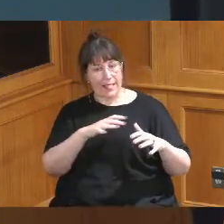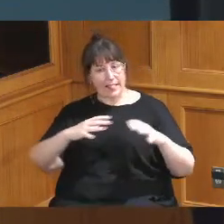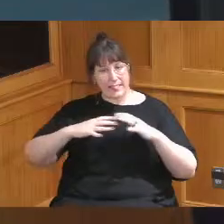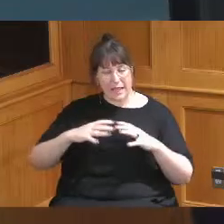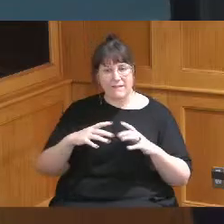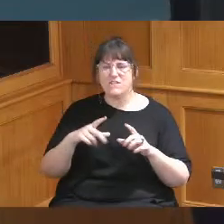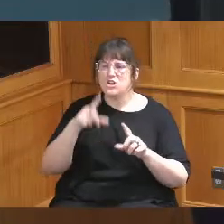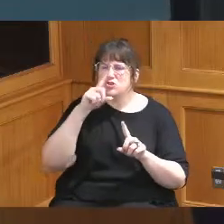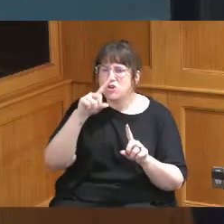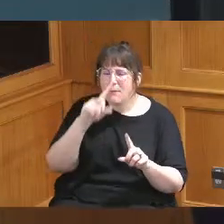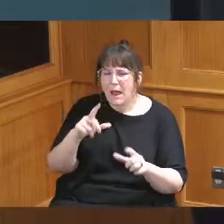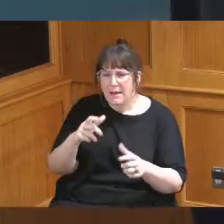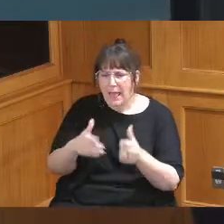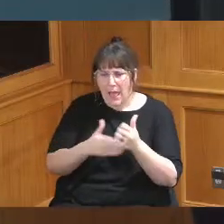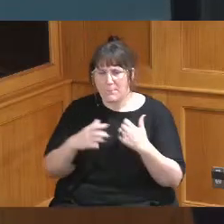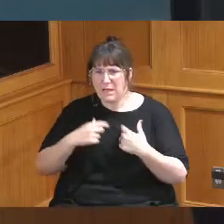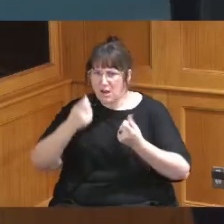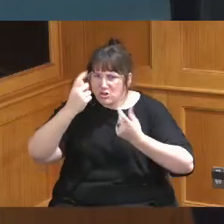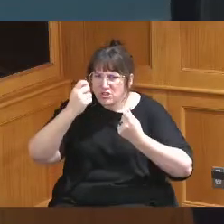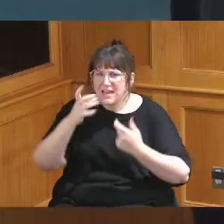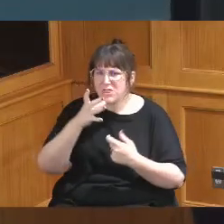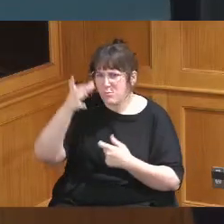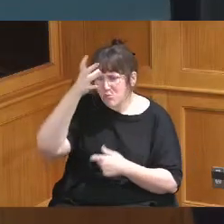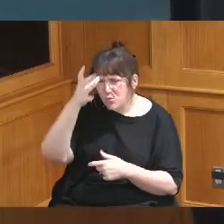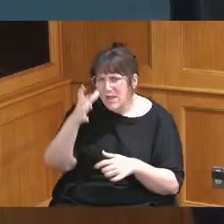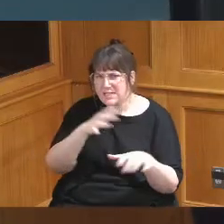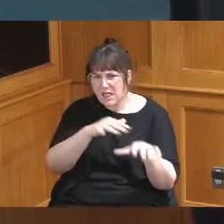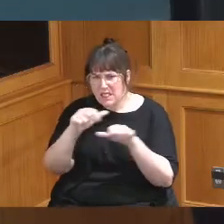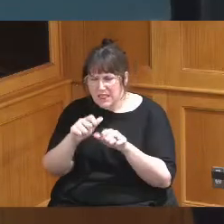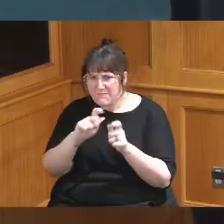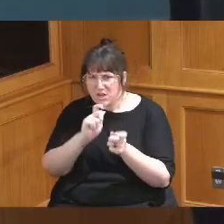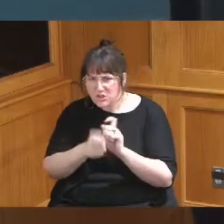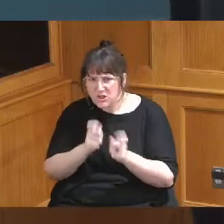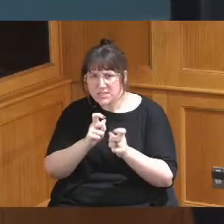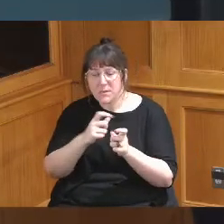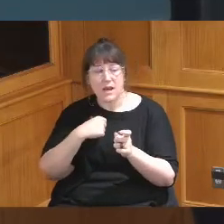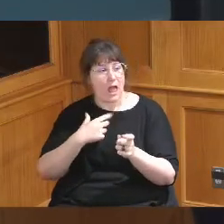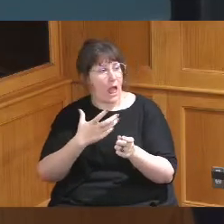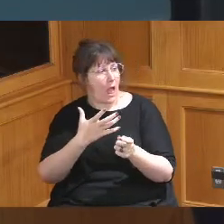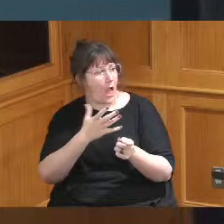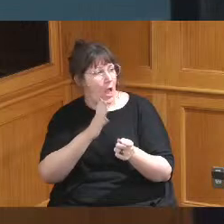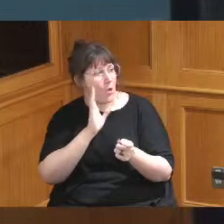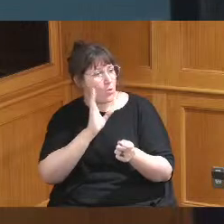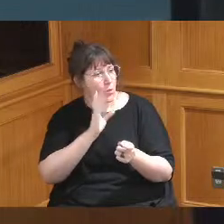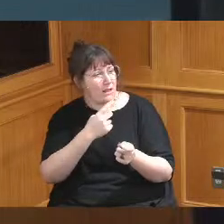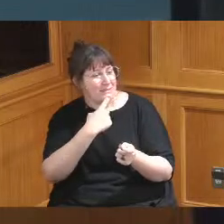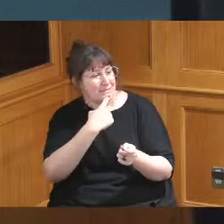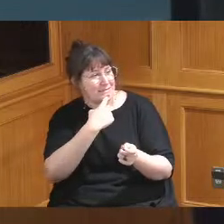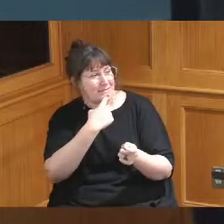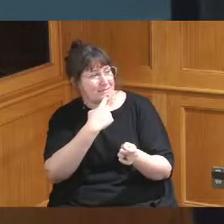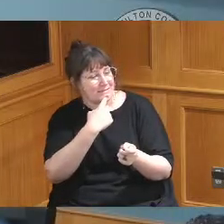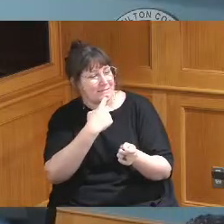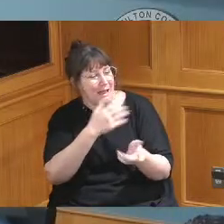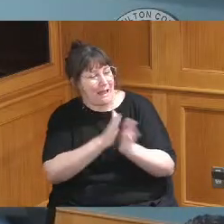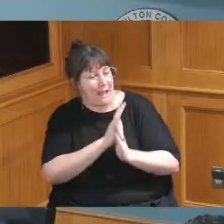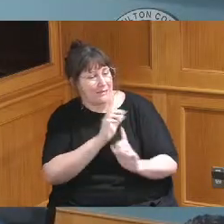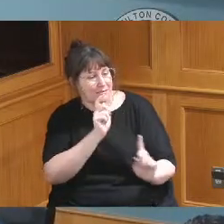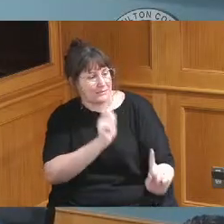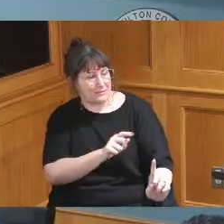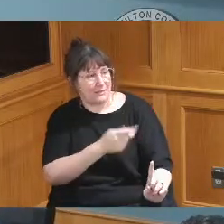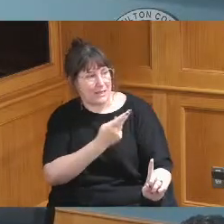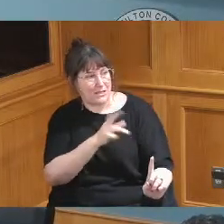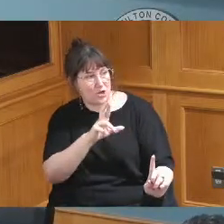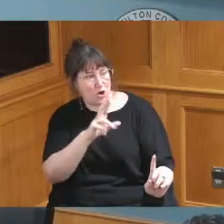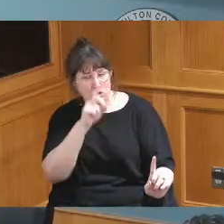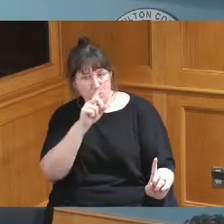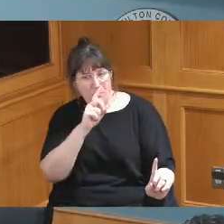me understand the parental leave adjustment here? I'm going to defer to Ms. Bess from, Thank you. if you could come up to